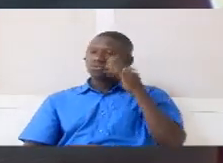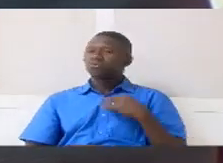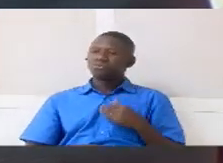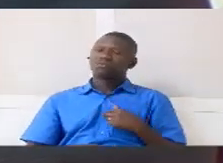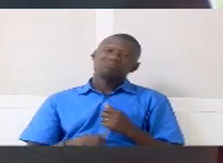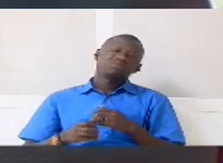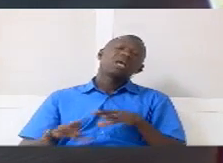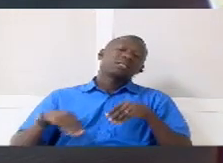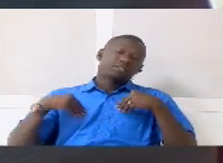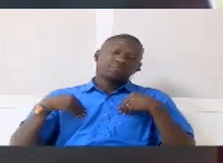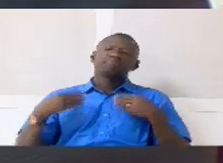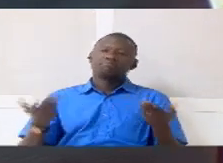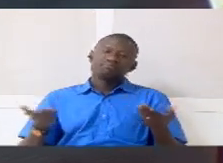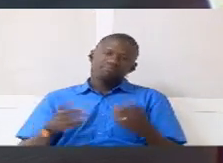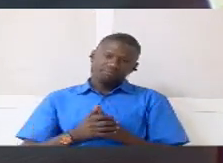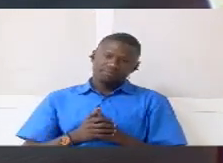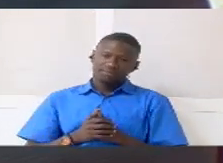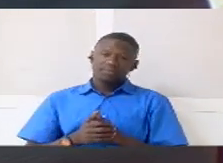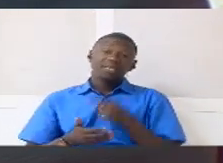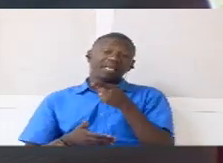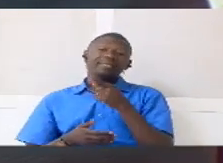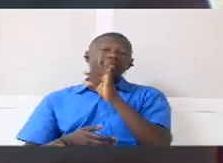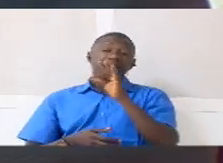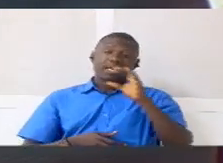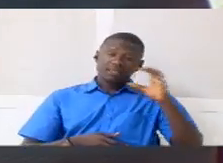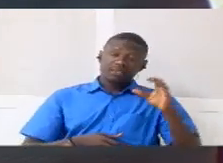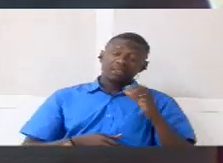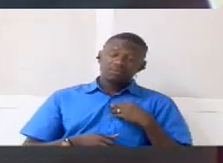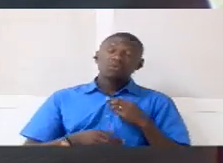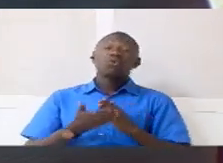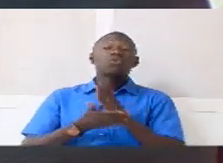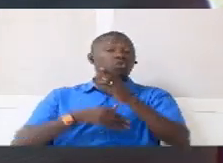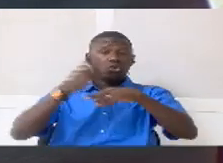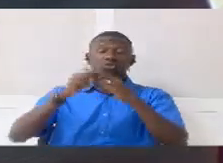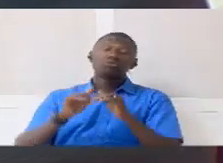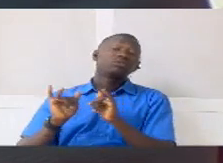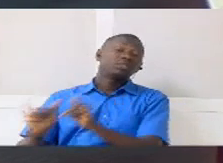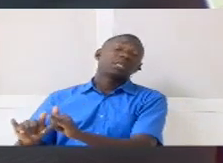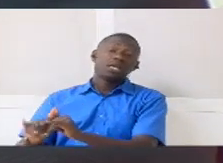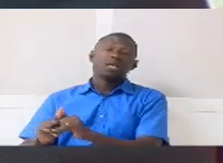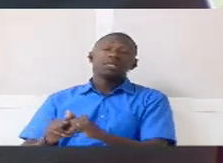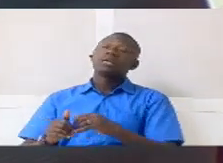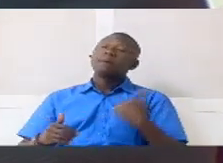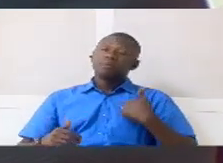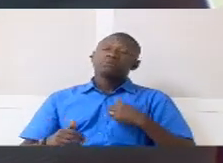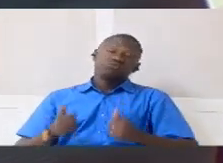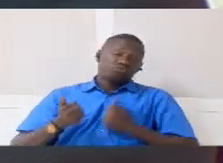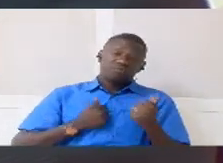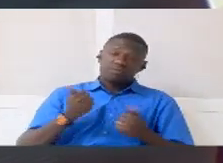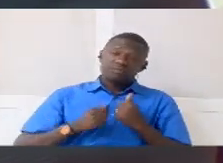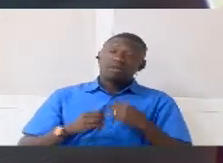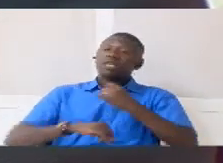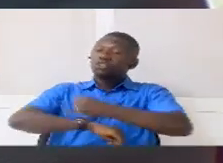with. The TRRC will remain a victim-centered institution. It would